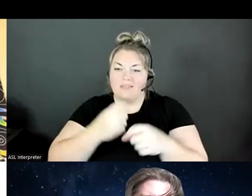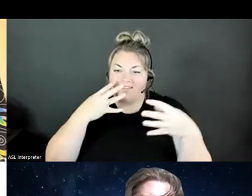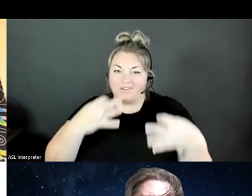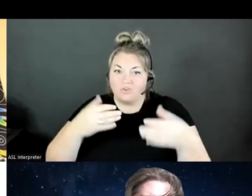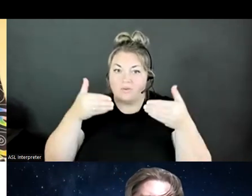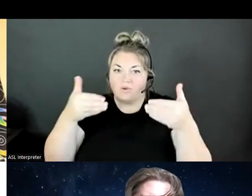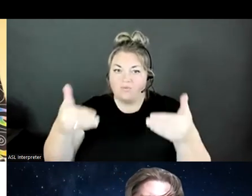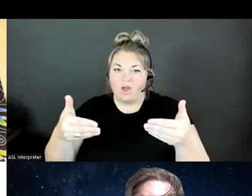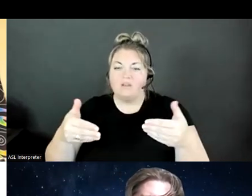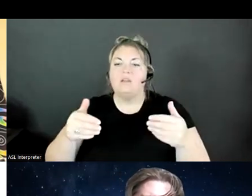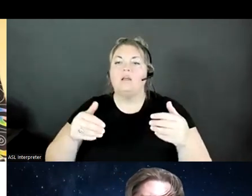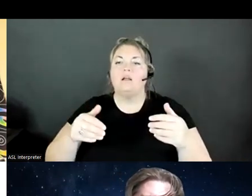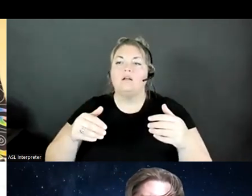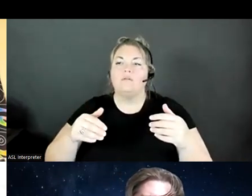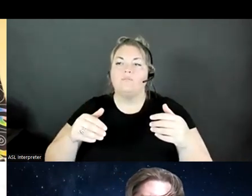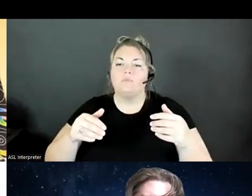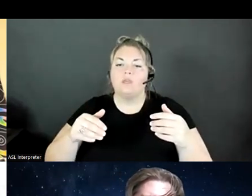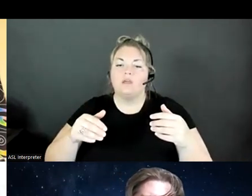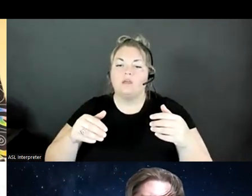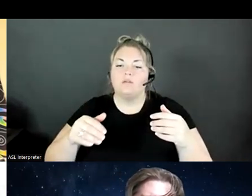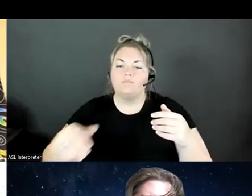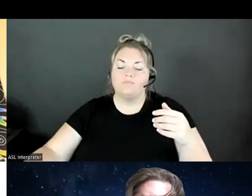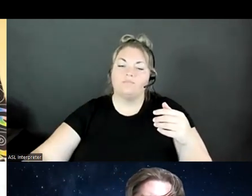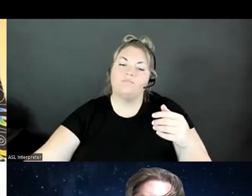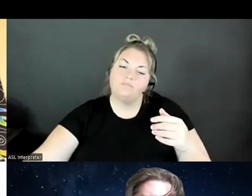on. So